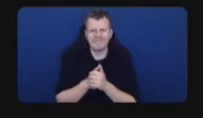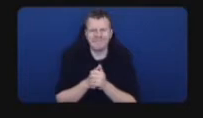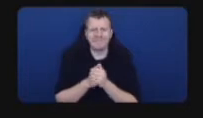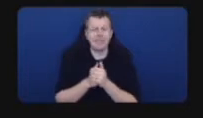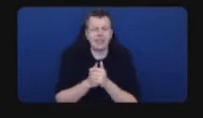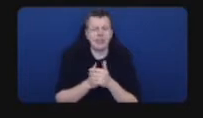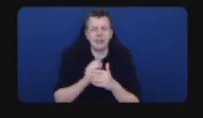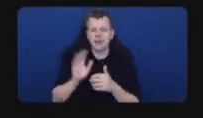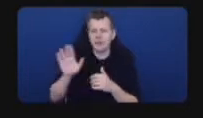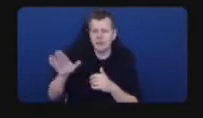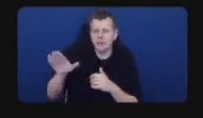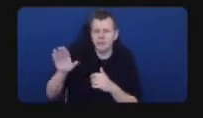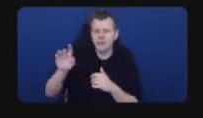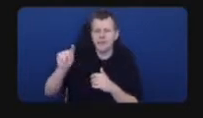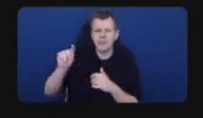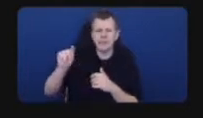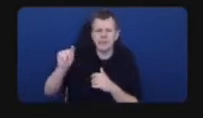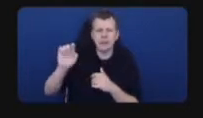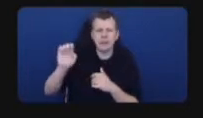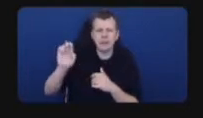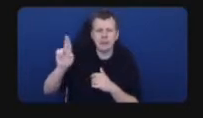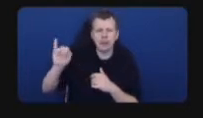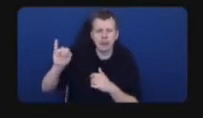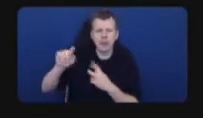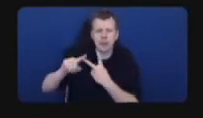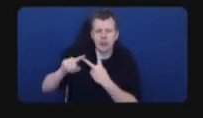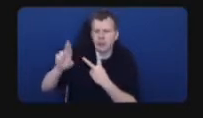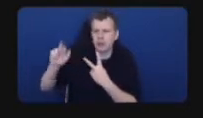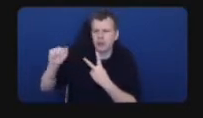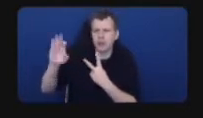Terry and Rachel, I am hearing